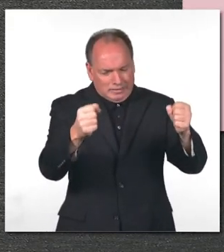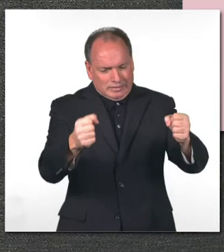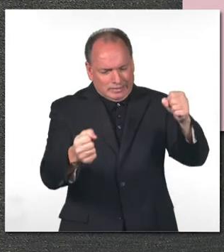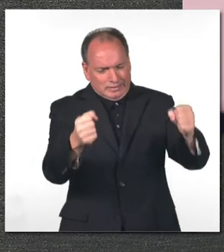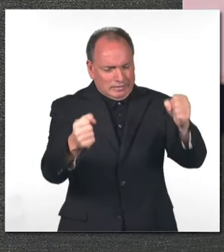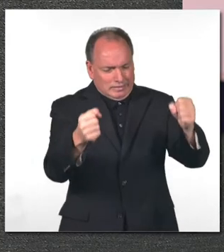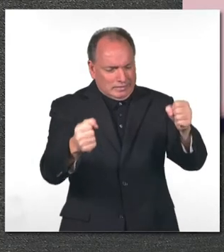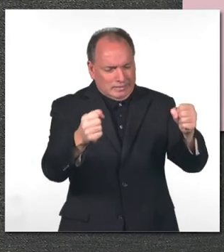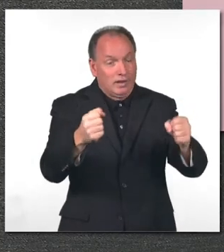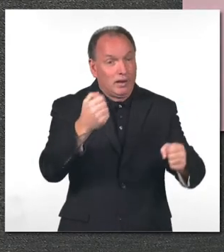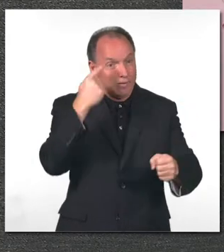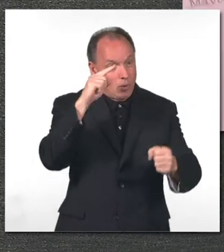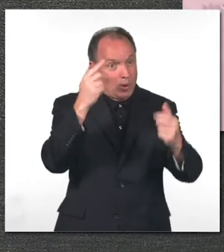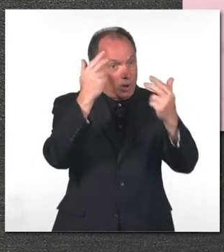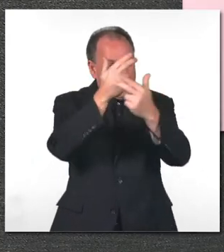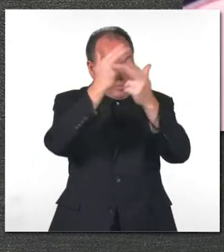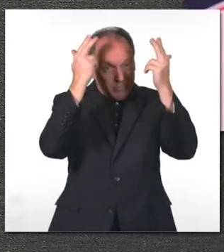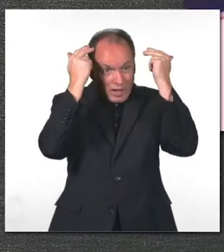bunny?